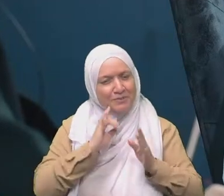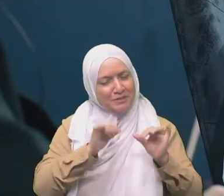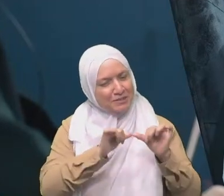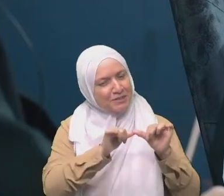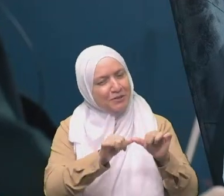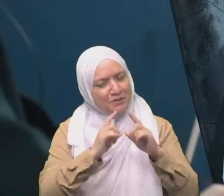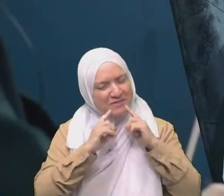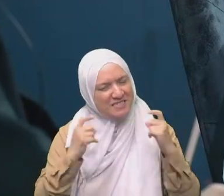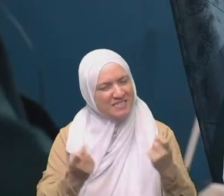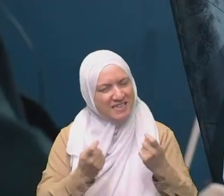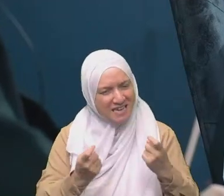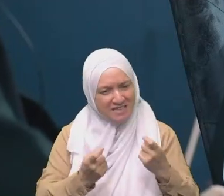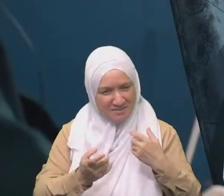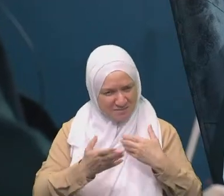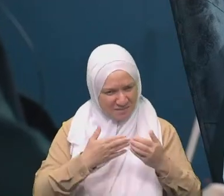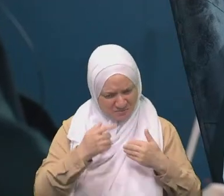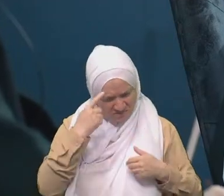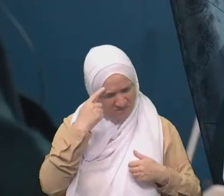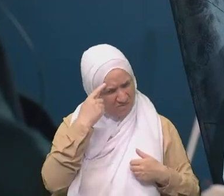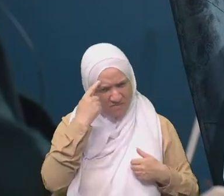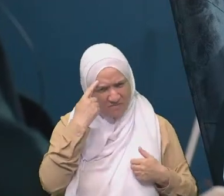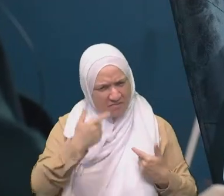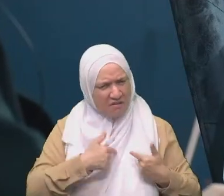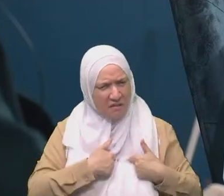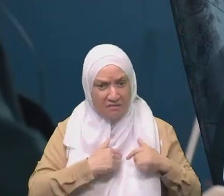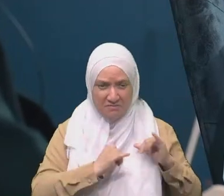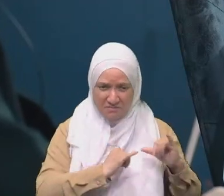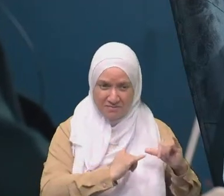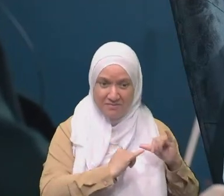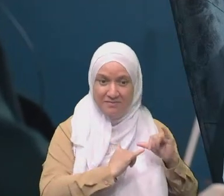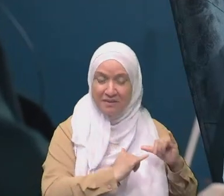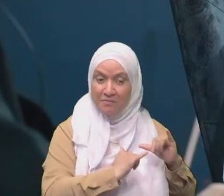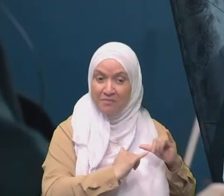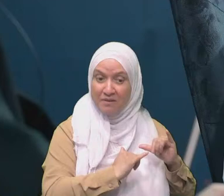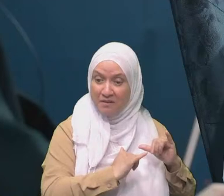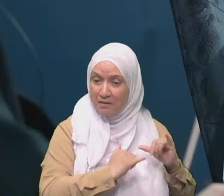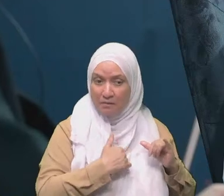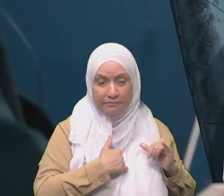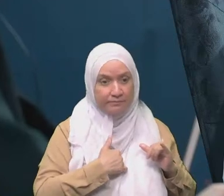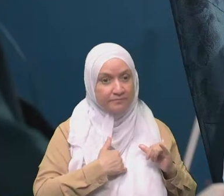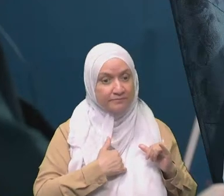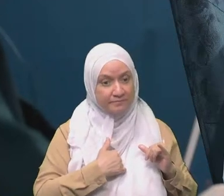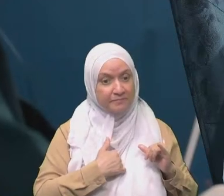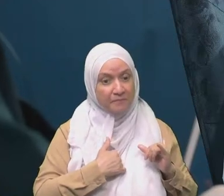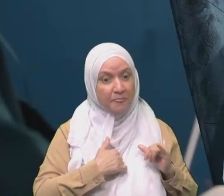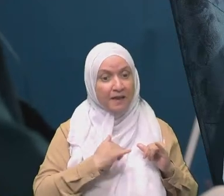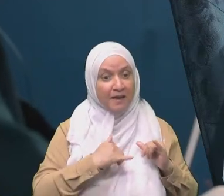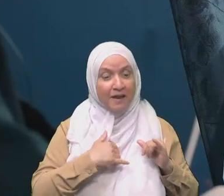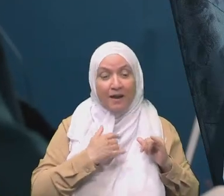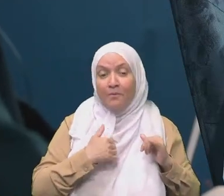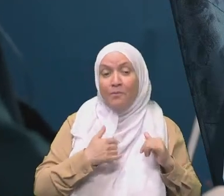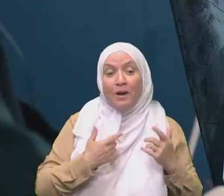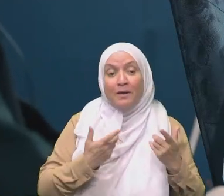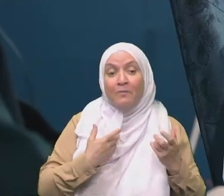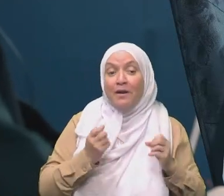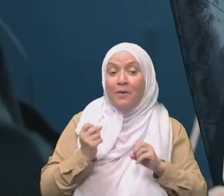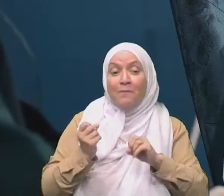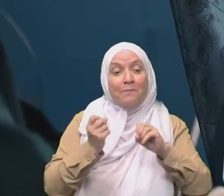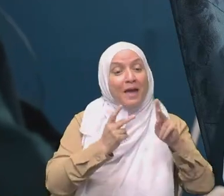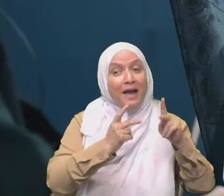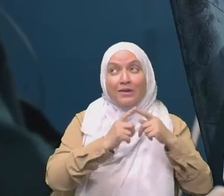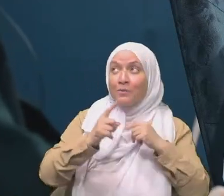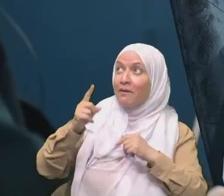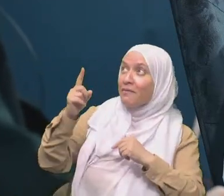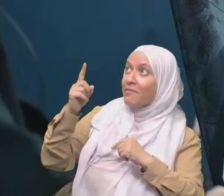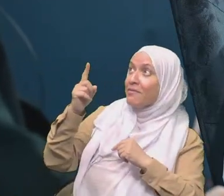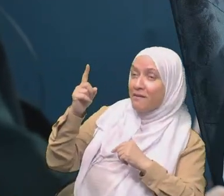then. And then how am I going to find my way back to Allah subhanahu wa ta'ala if I know that I'm completely doomed? So Ibn Taymiyyah rahimahullah,